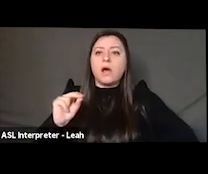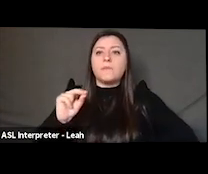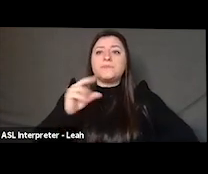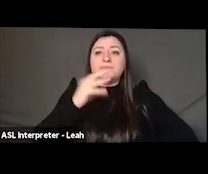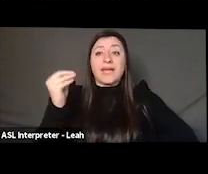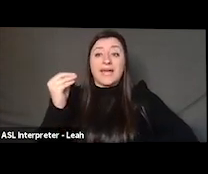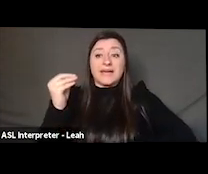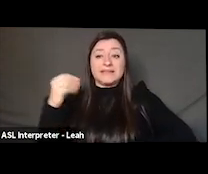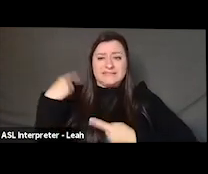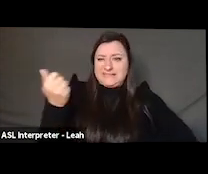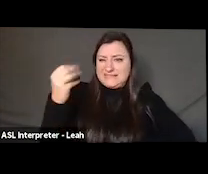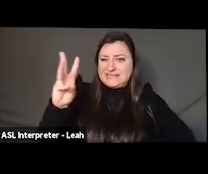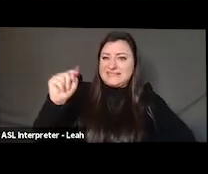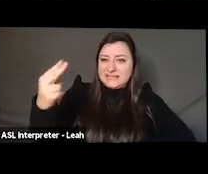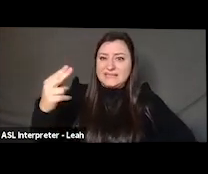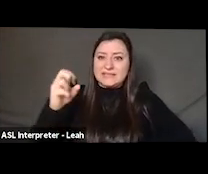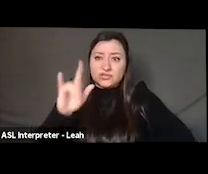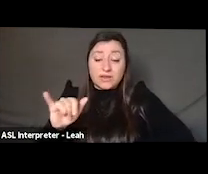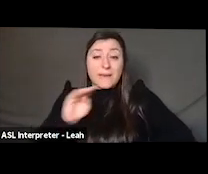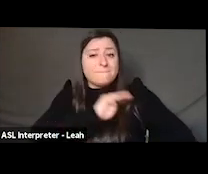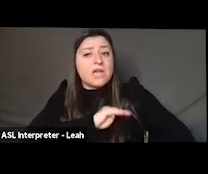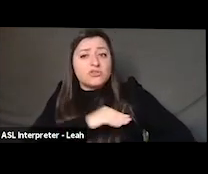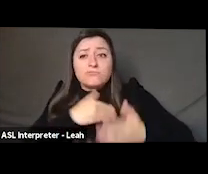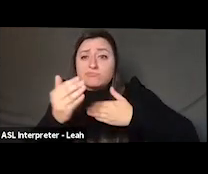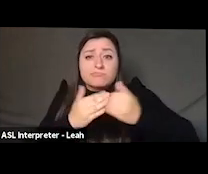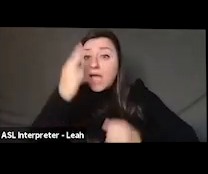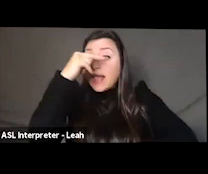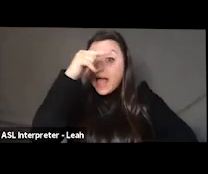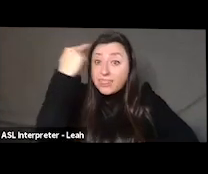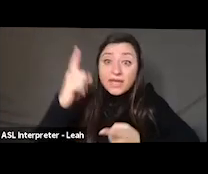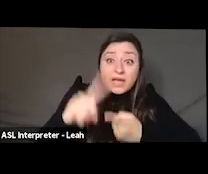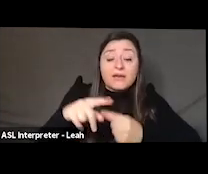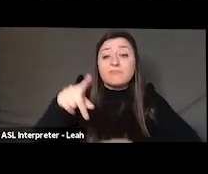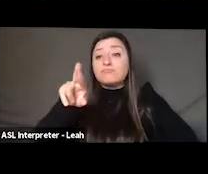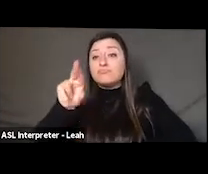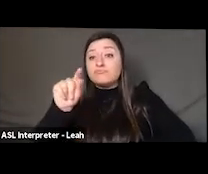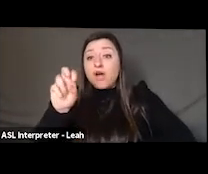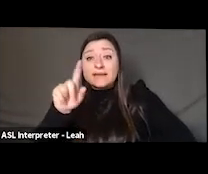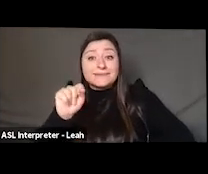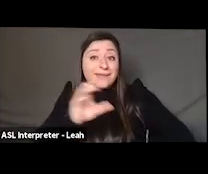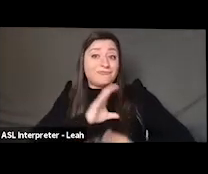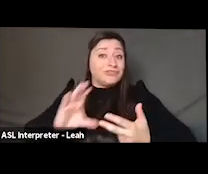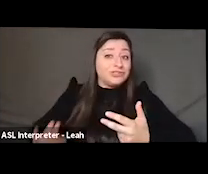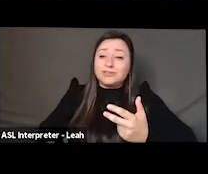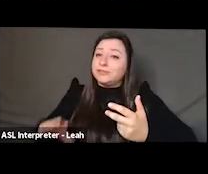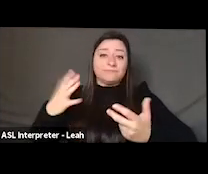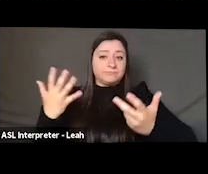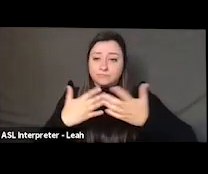these missionaries, whether they were Catholic missionaries or Protestant missionaries, worked